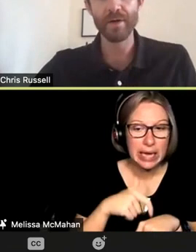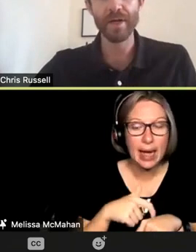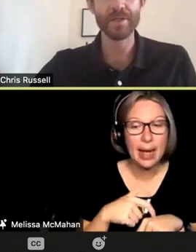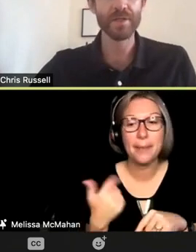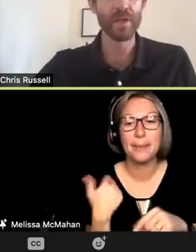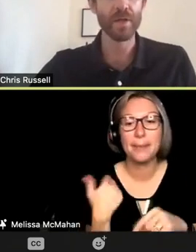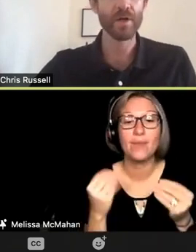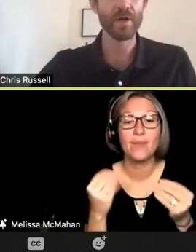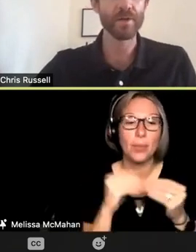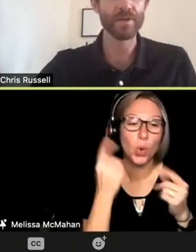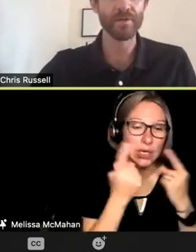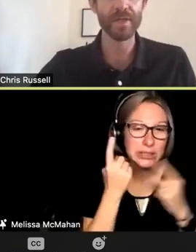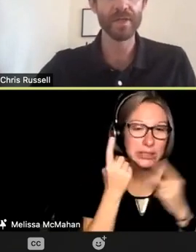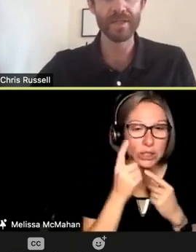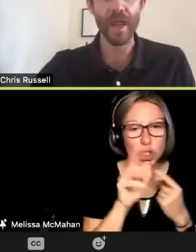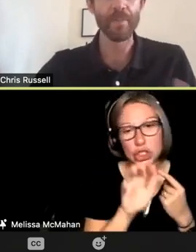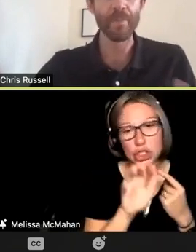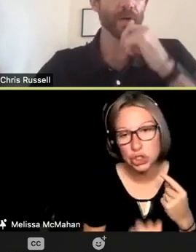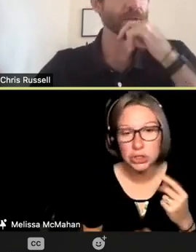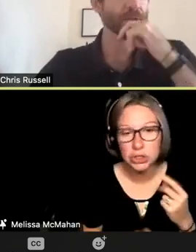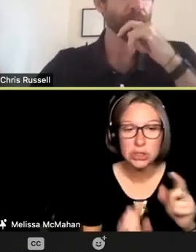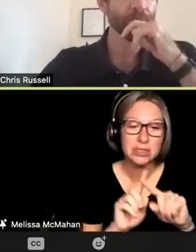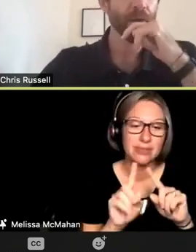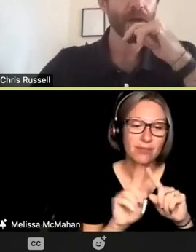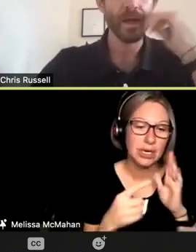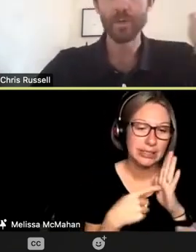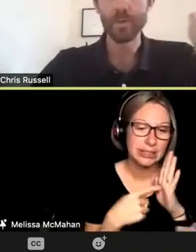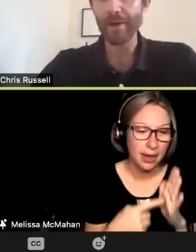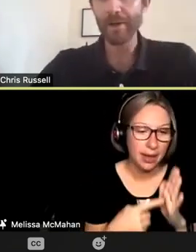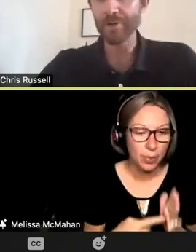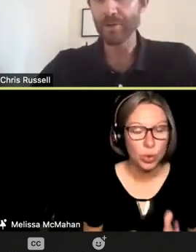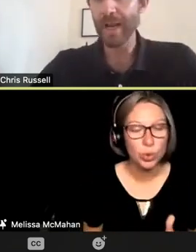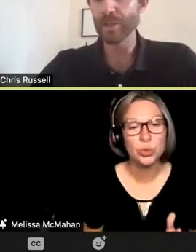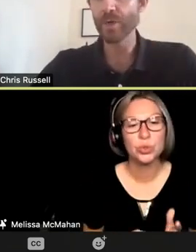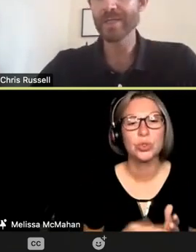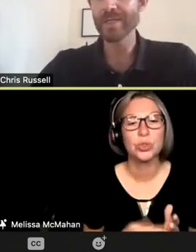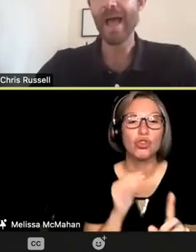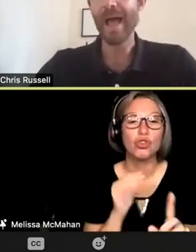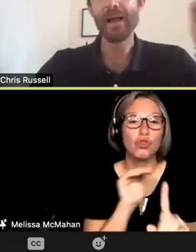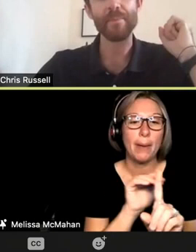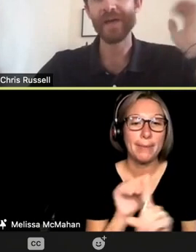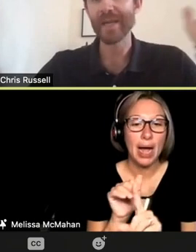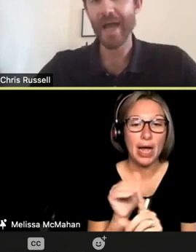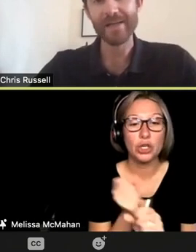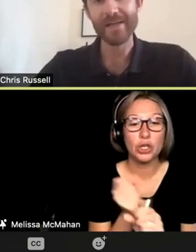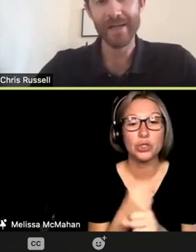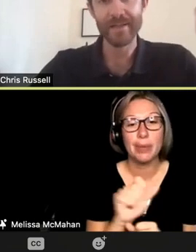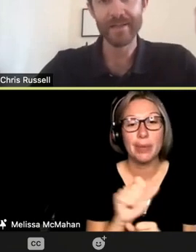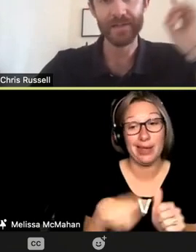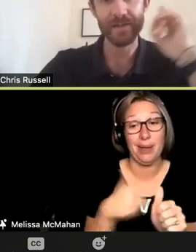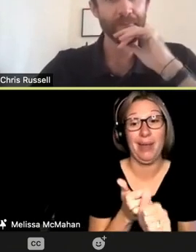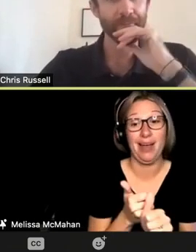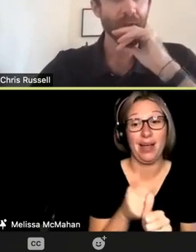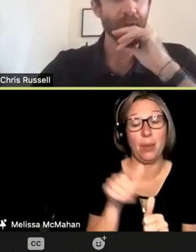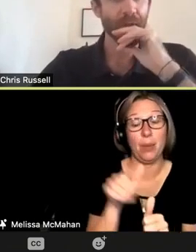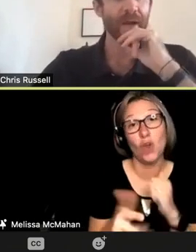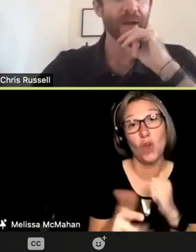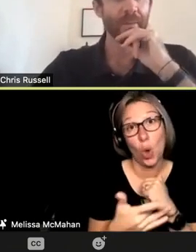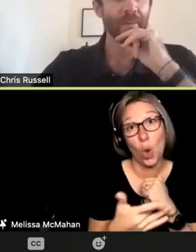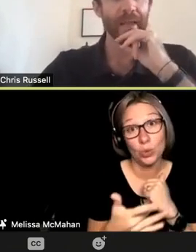more considerations here. There's different examples. A reminder to make a low-tech backup of any high-tech